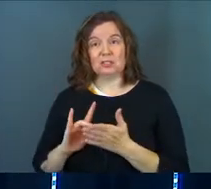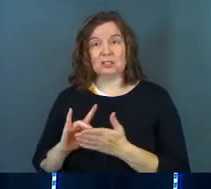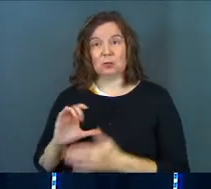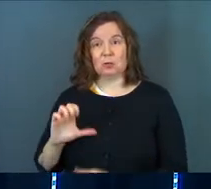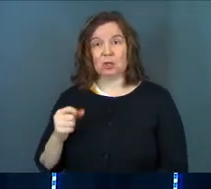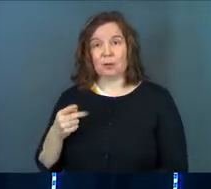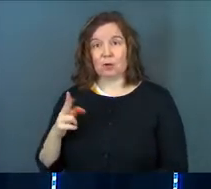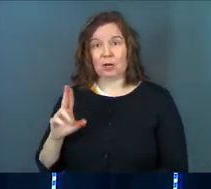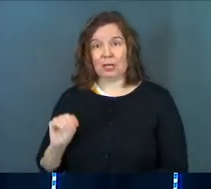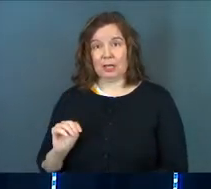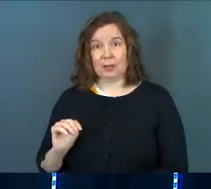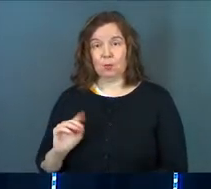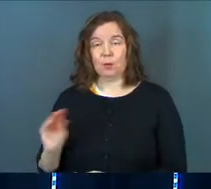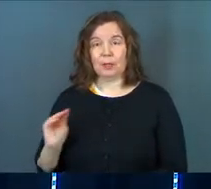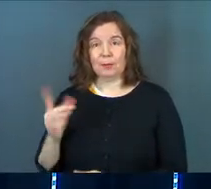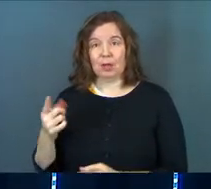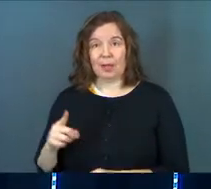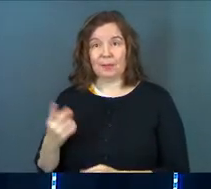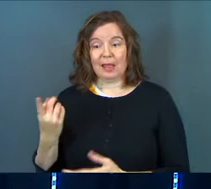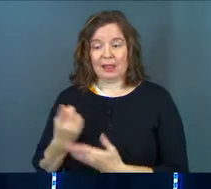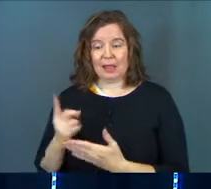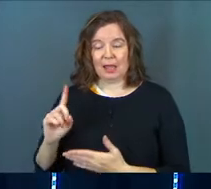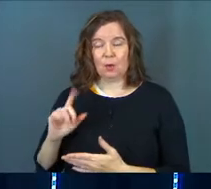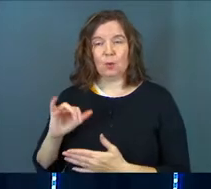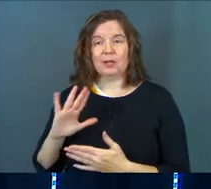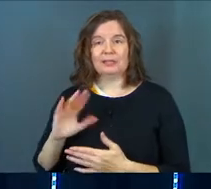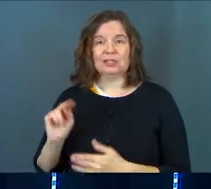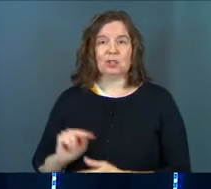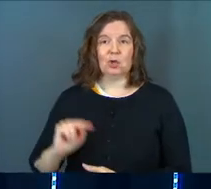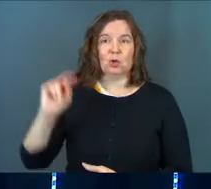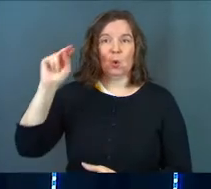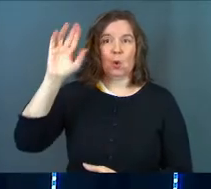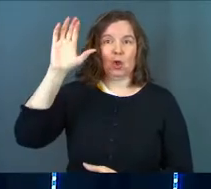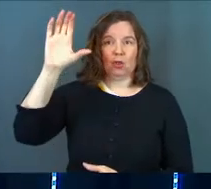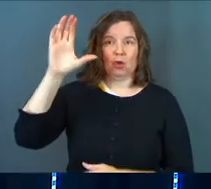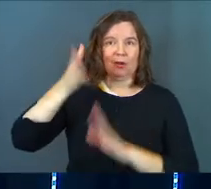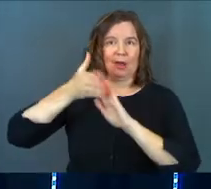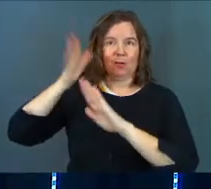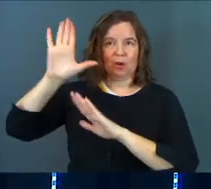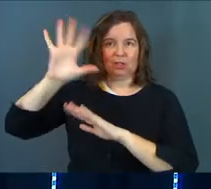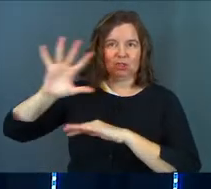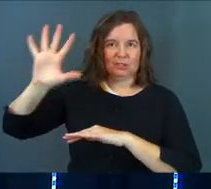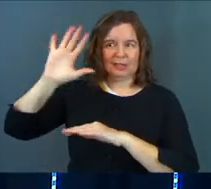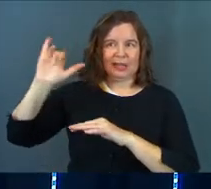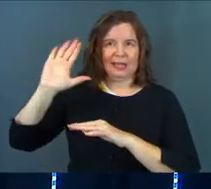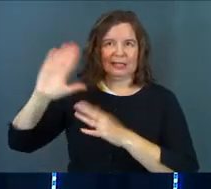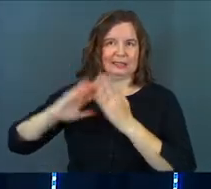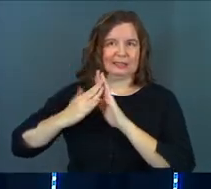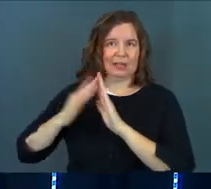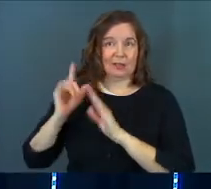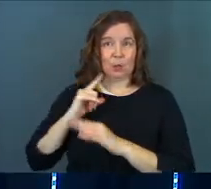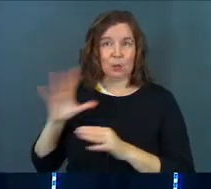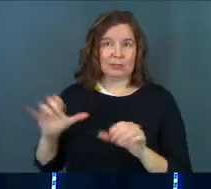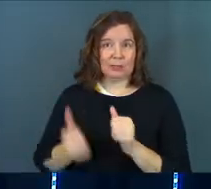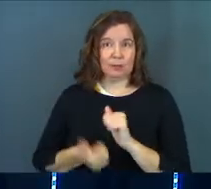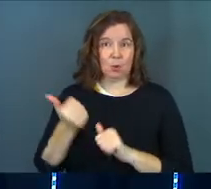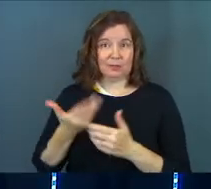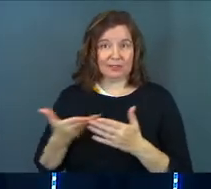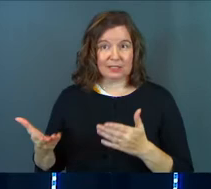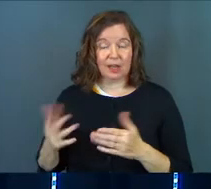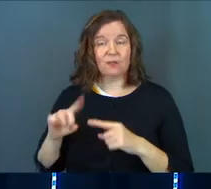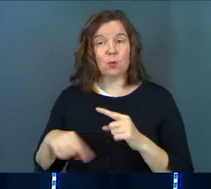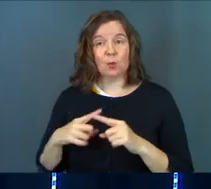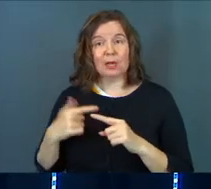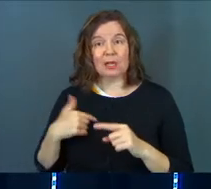at Capernaum, where the miracle happened last week. Capernaum was his northern base of operations. It was like his town. That's where he did most of his